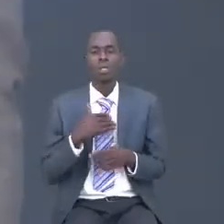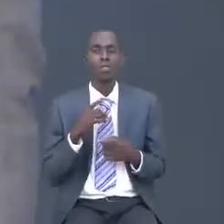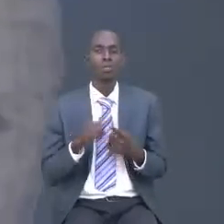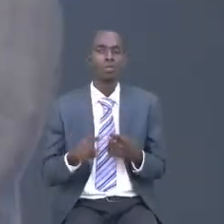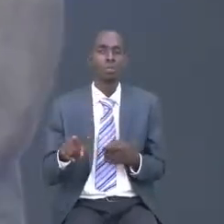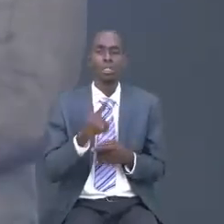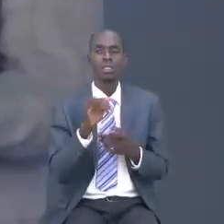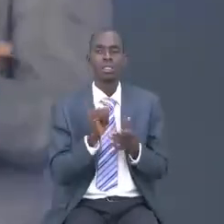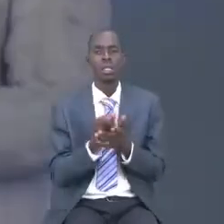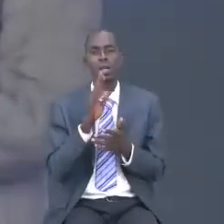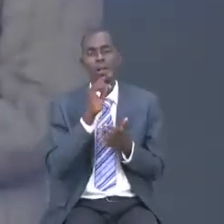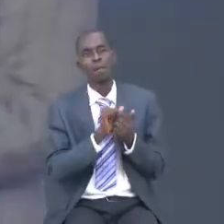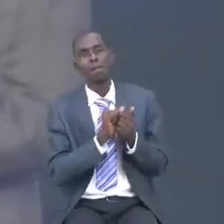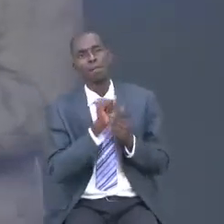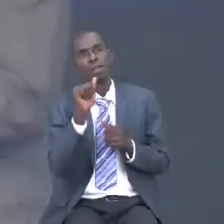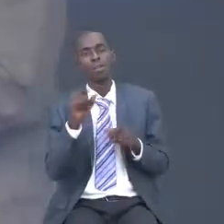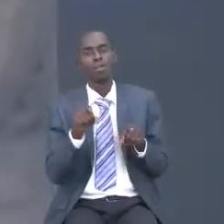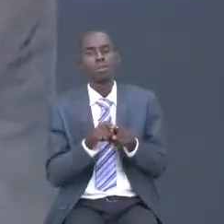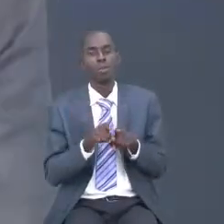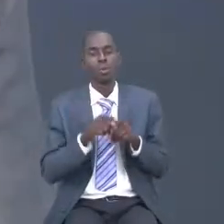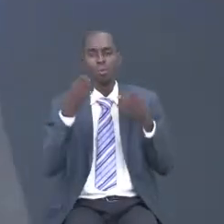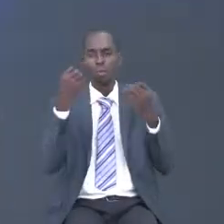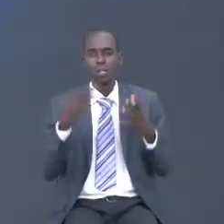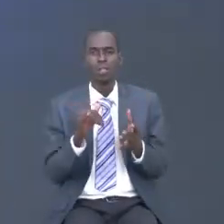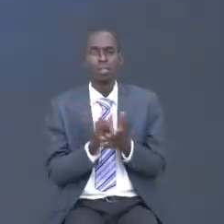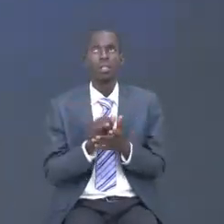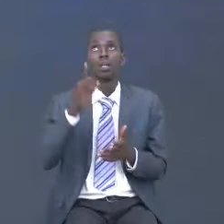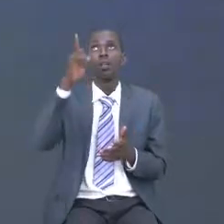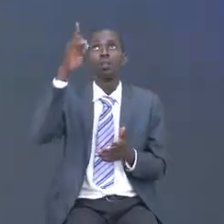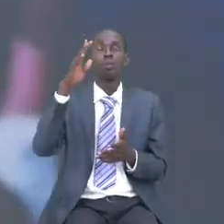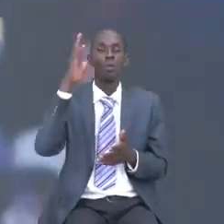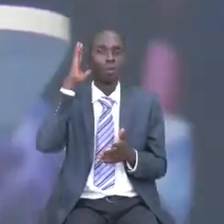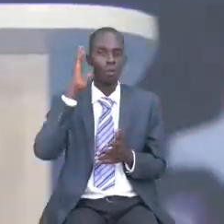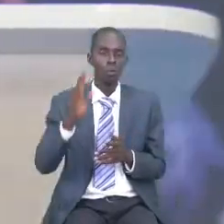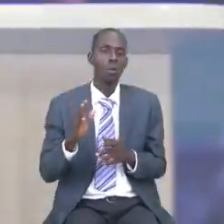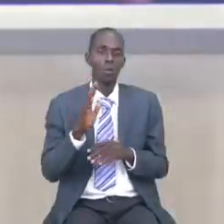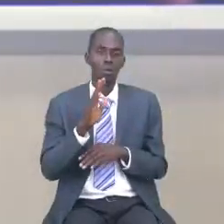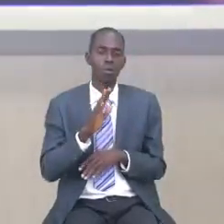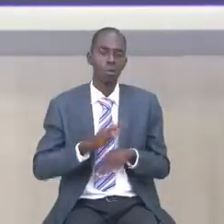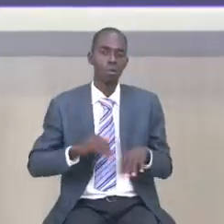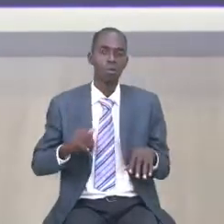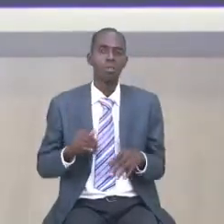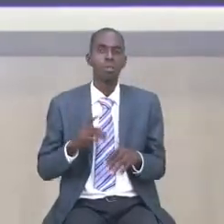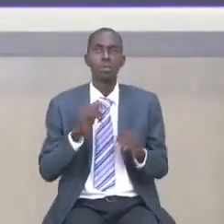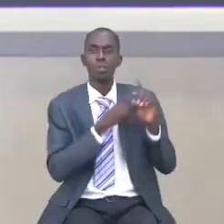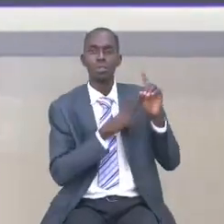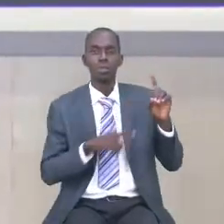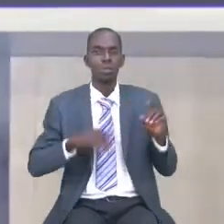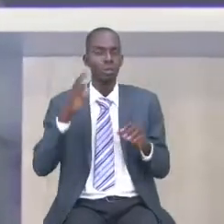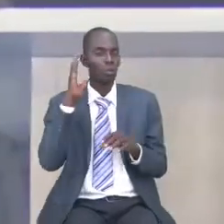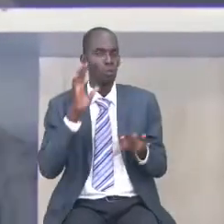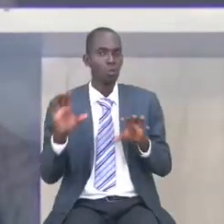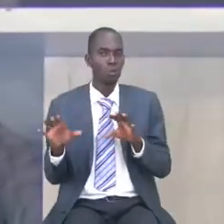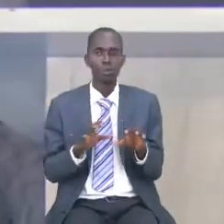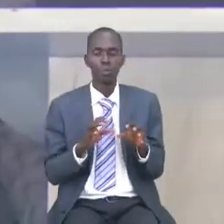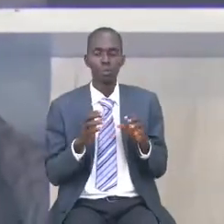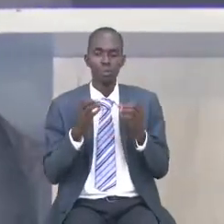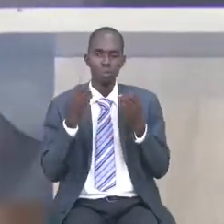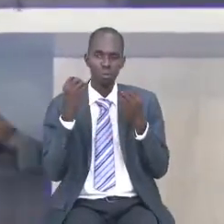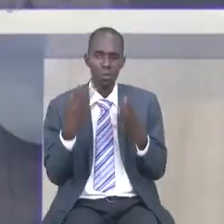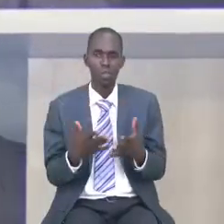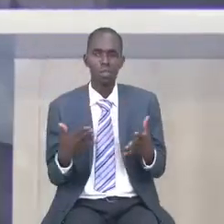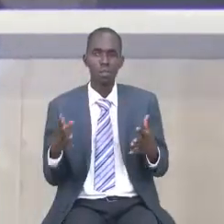far off, even as many as the Lord our God shall call. We do a lot by the resident Spirit of